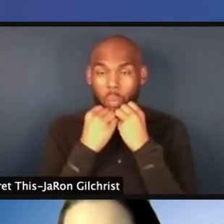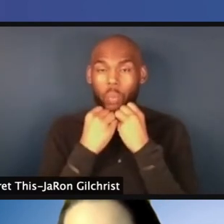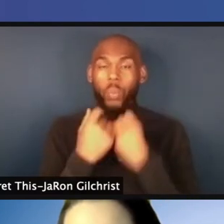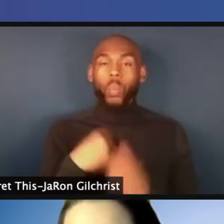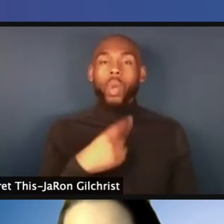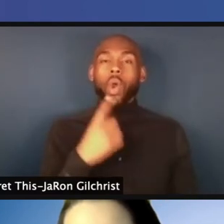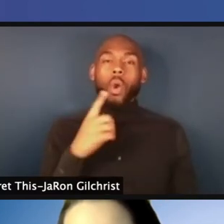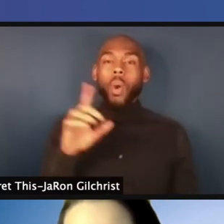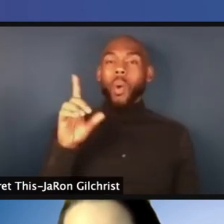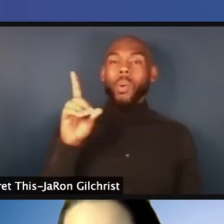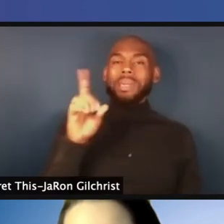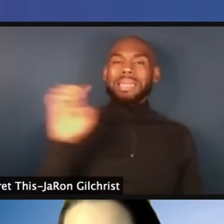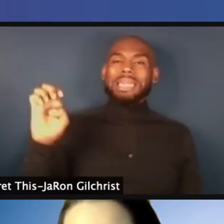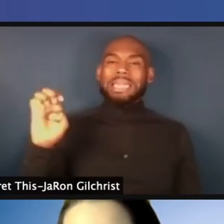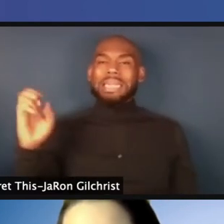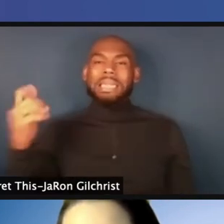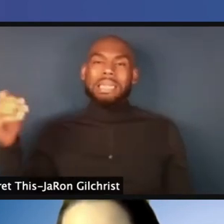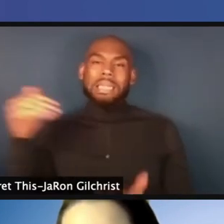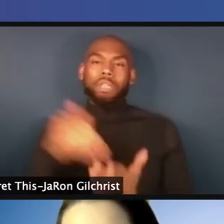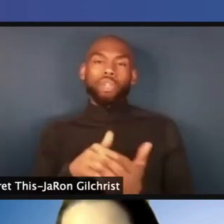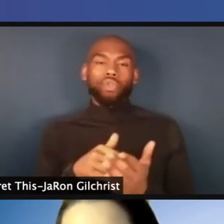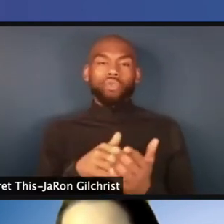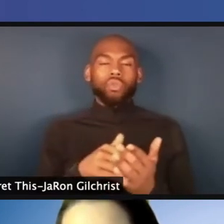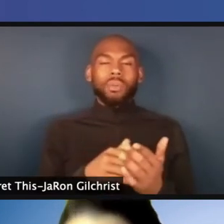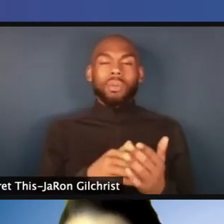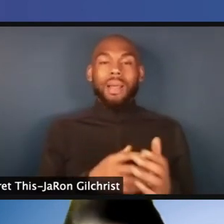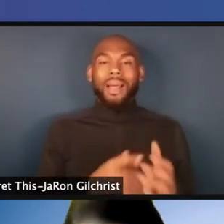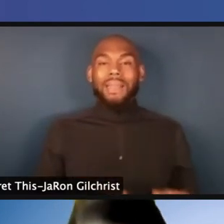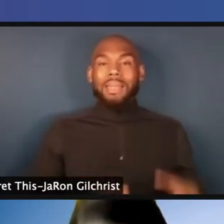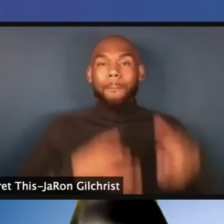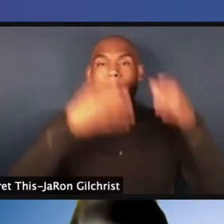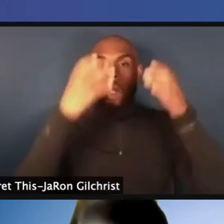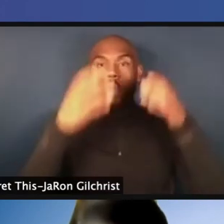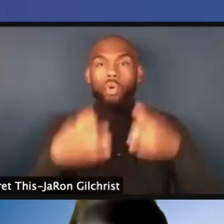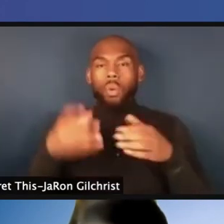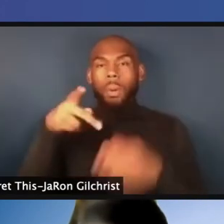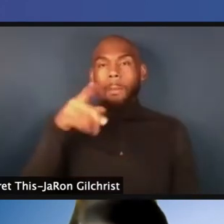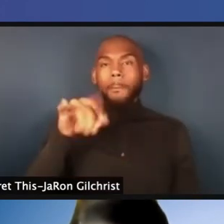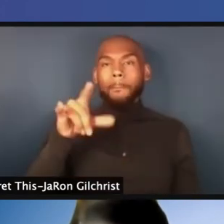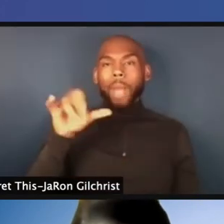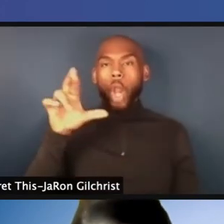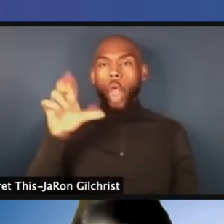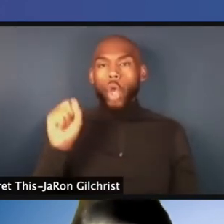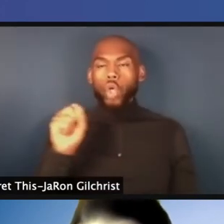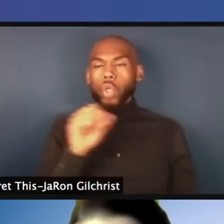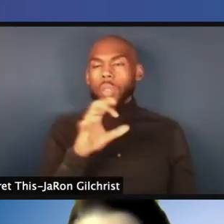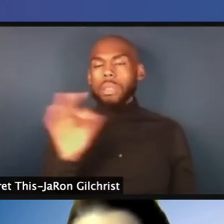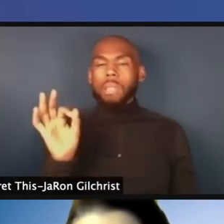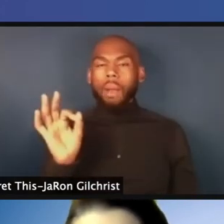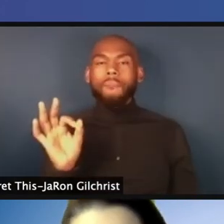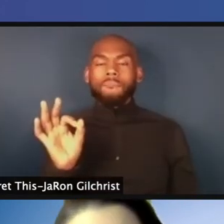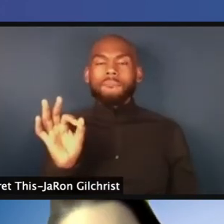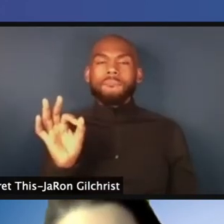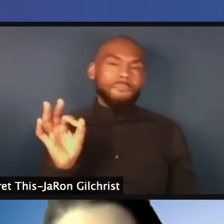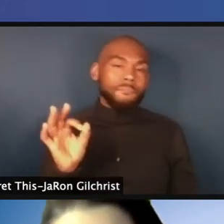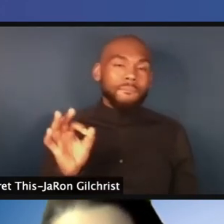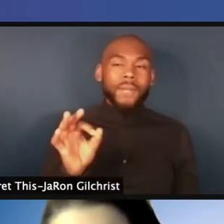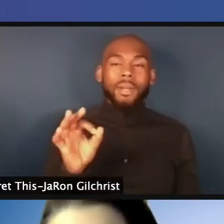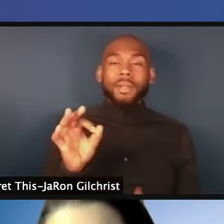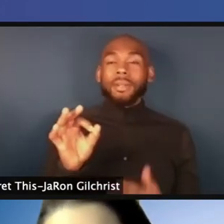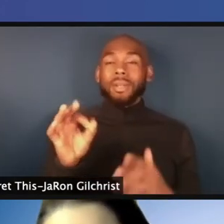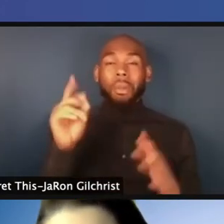decentering these pillars of colonization, capitalism, and like literal genocide murder of lots and lots of